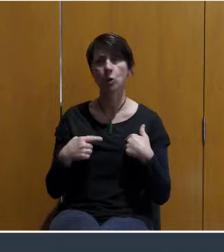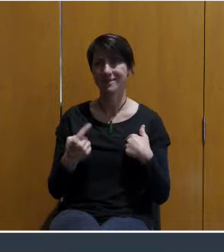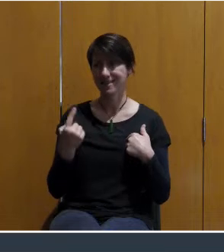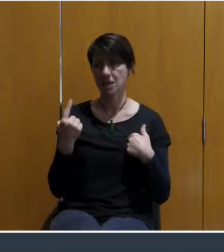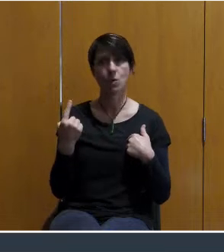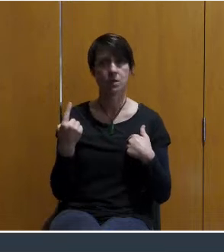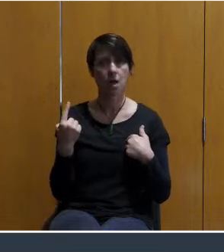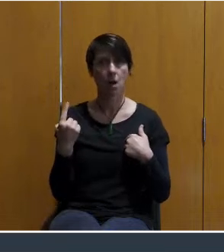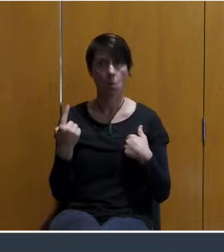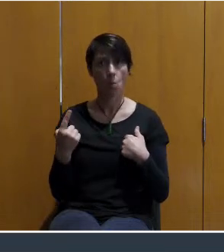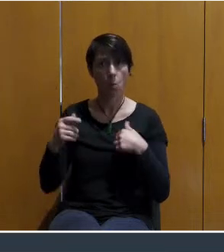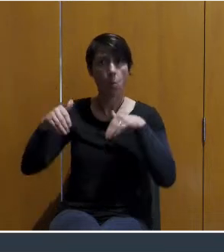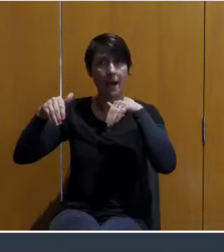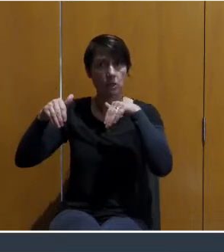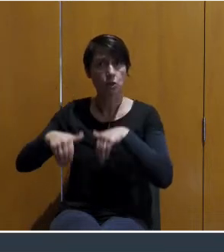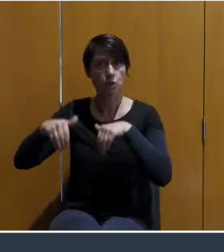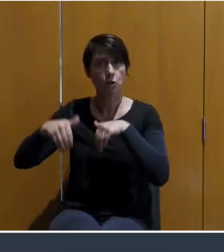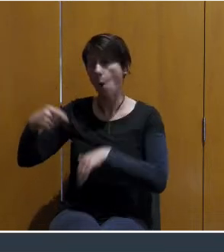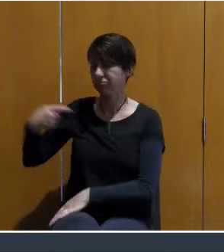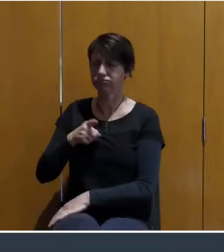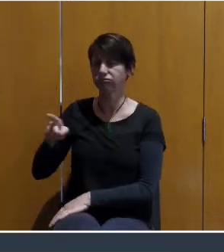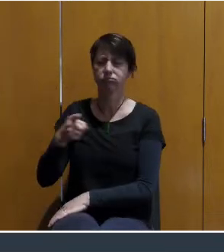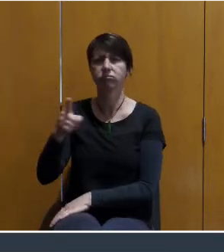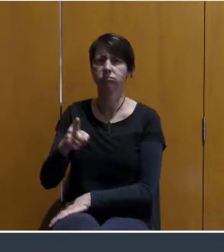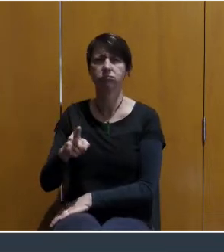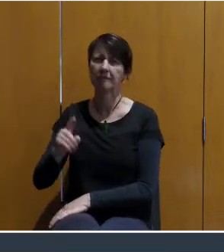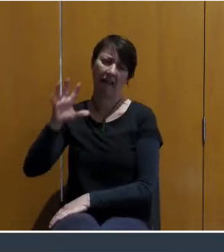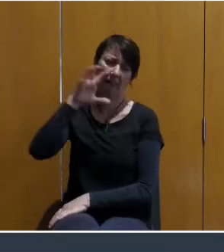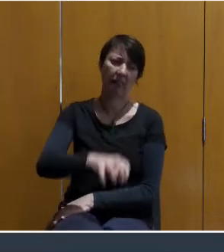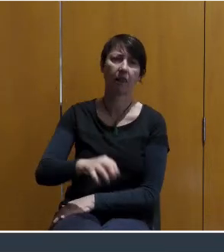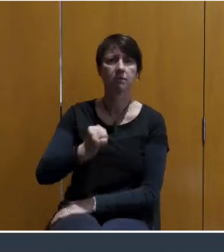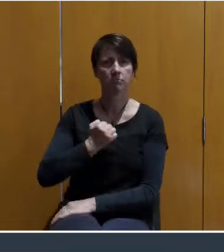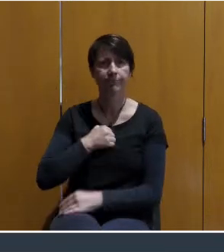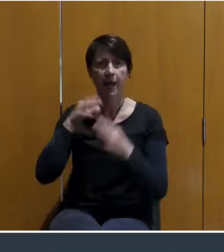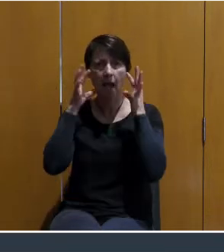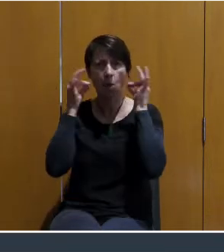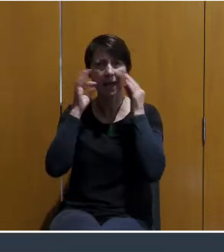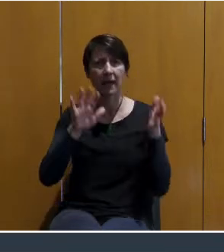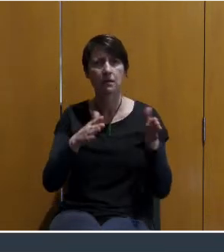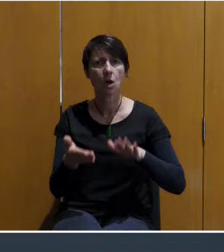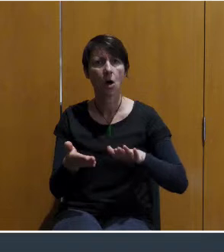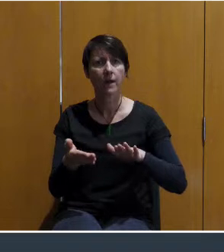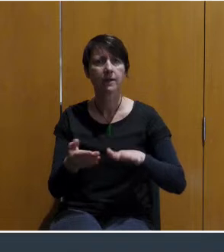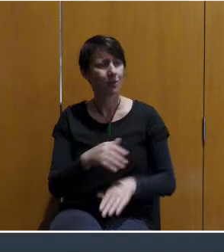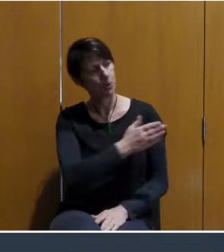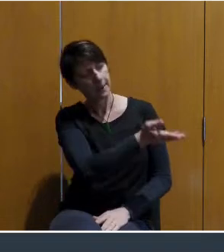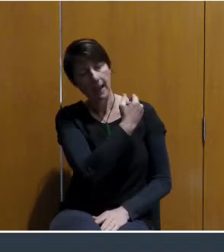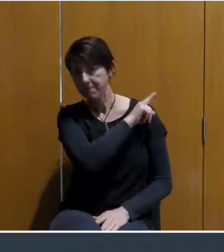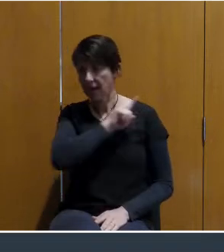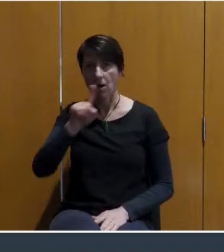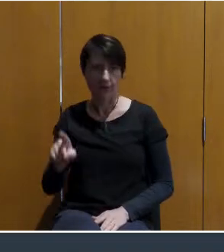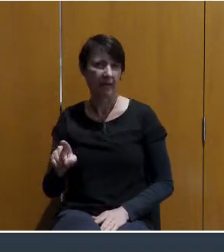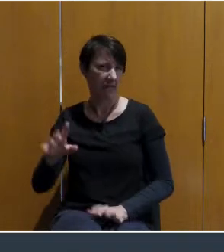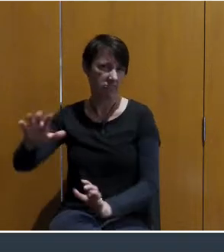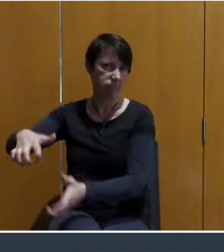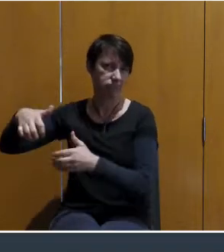killed our cat, and he came out and dealt with that. Not only killed our cat, but attacked the person